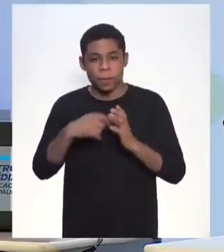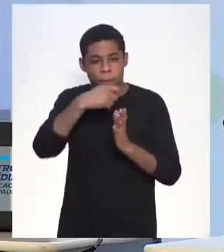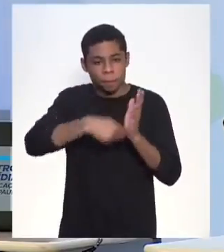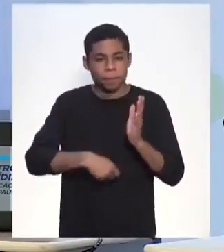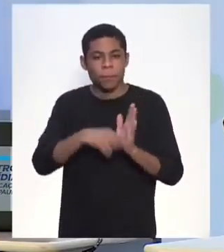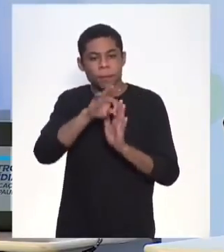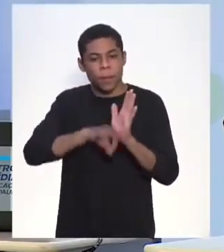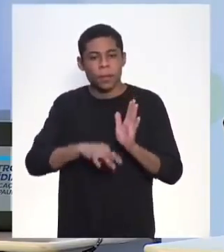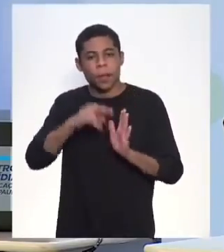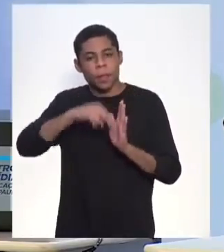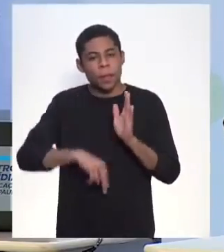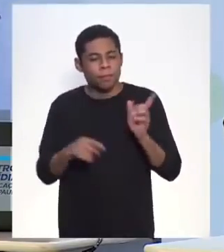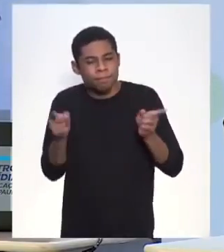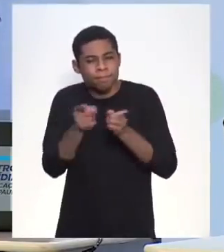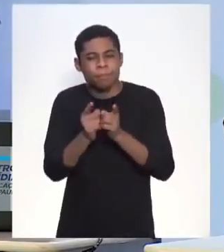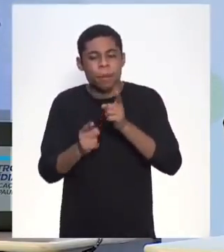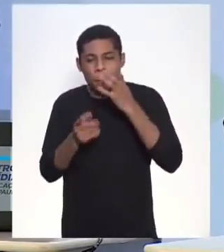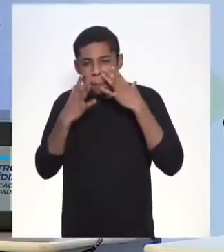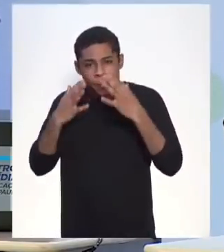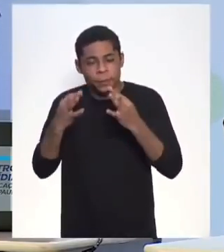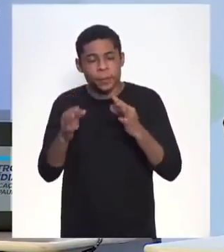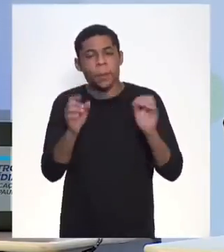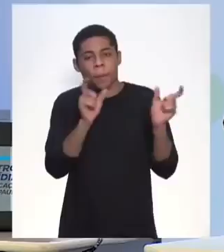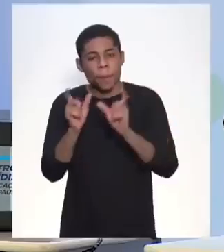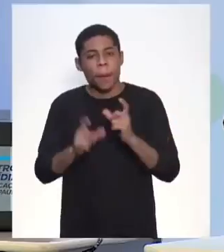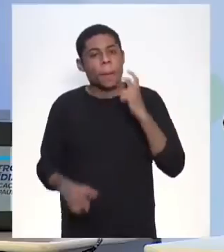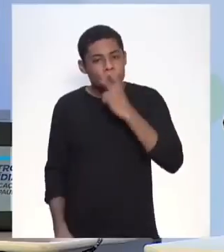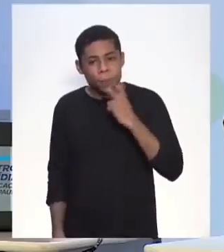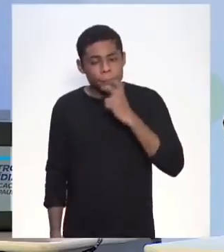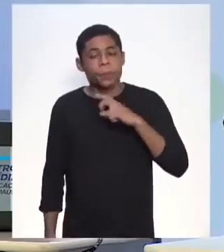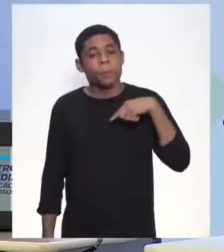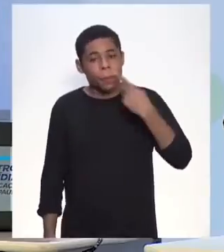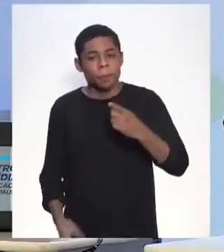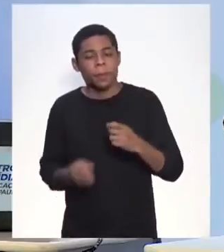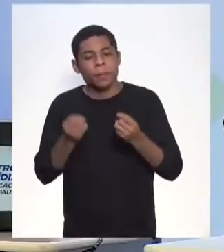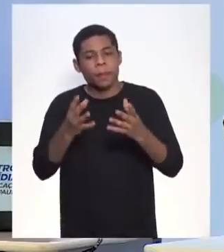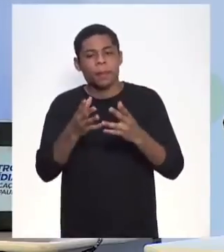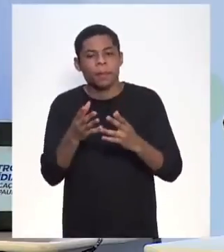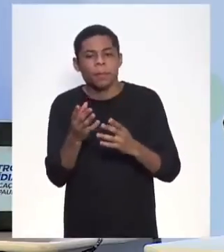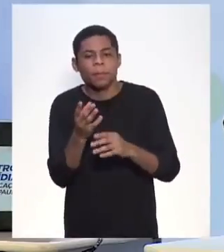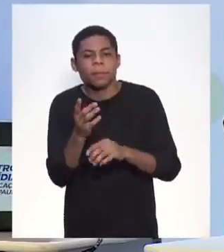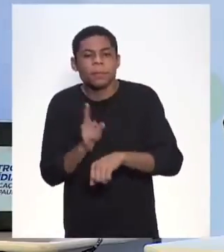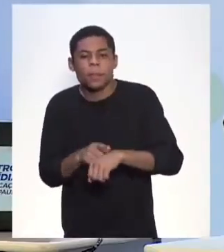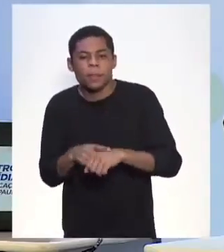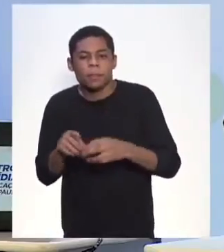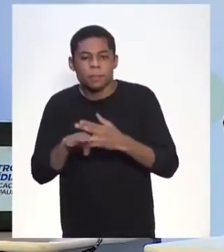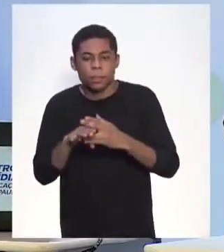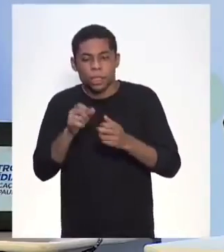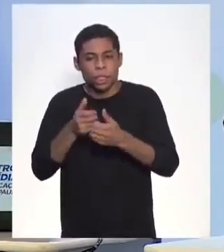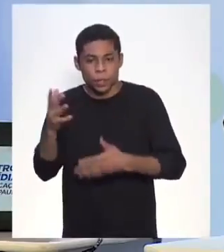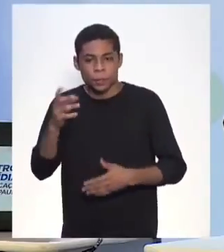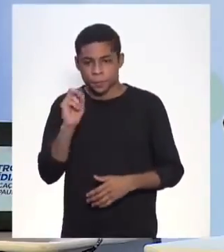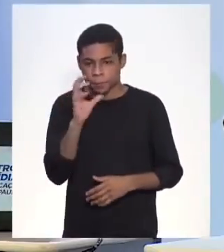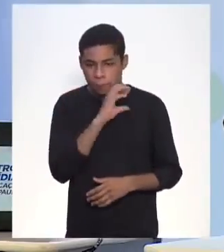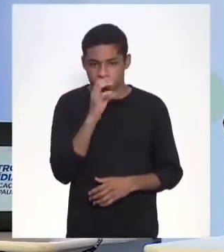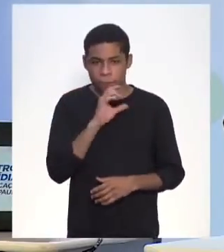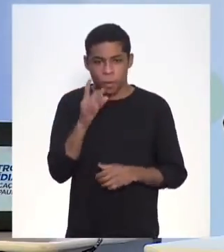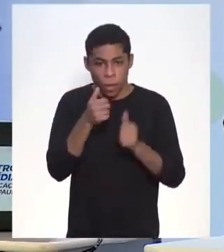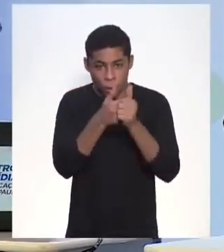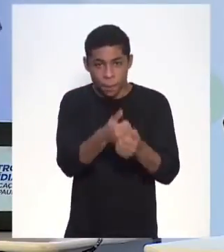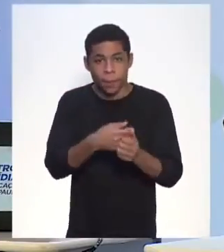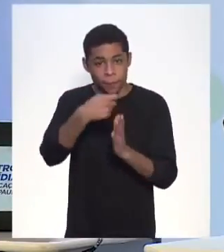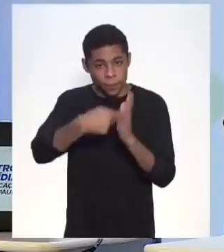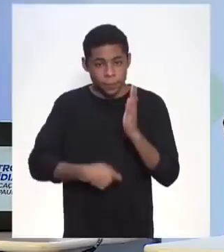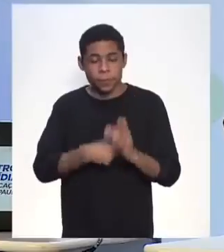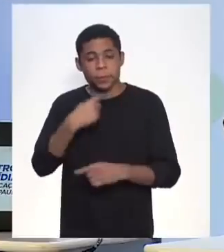partezinha dele. Prestem atenção aí na pronúncia, né? E depois eu vou dar um tempo para vocês fazerem algo lá no chat. Por enquanto é só acompanhar o